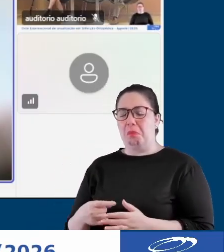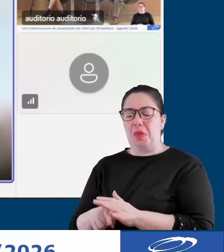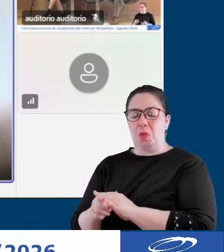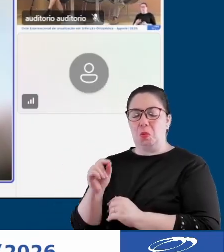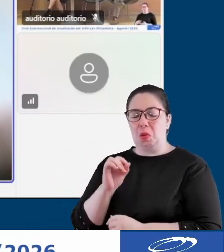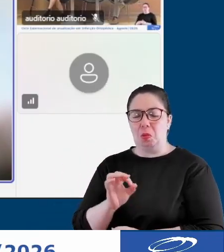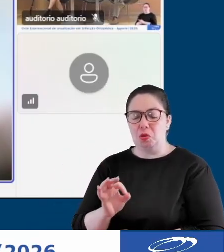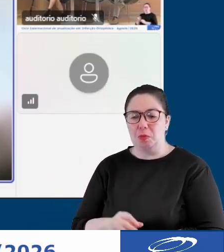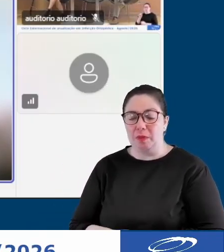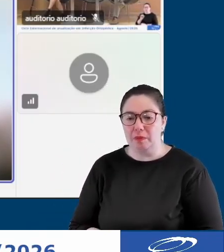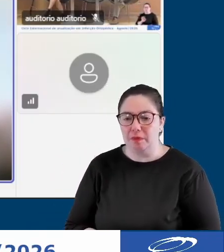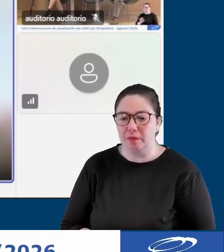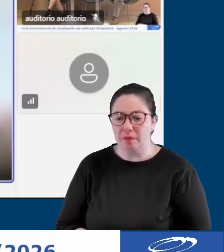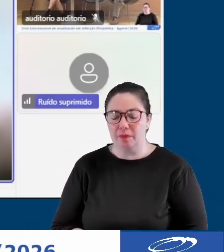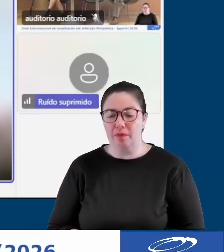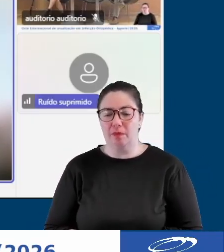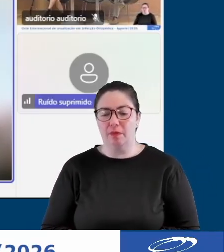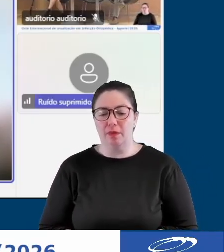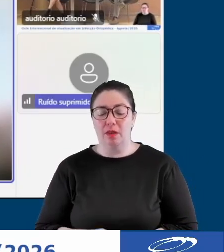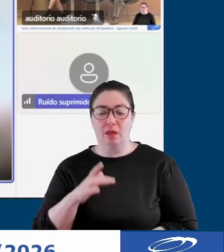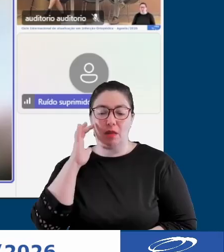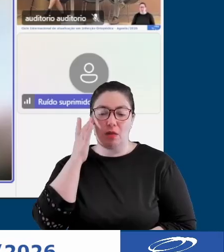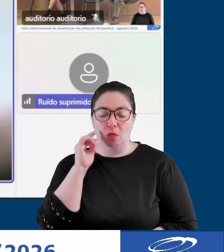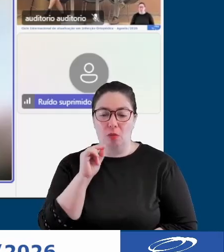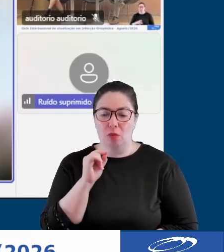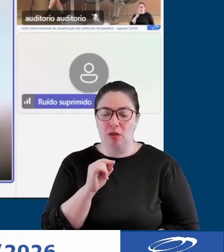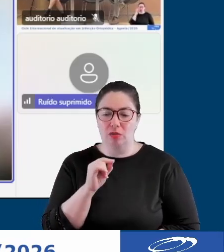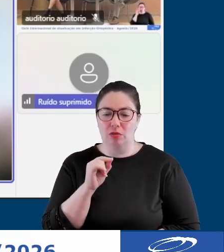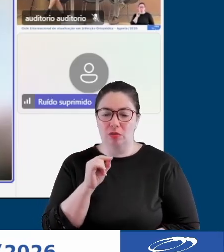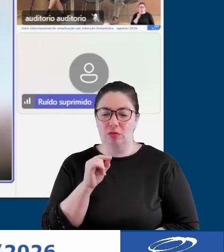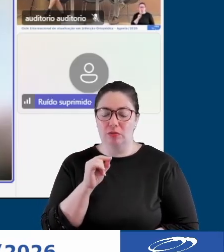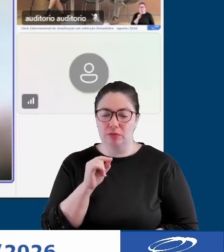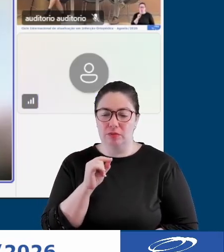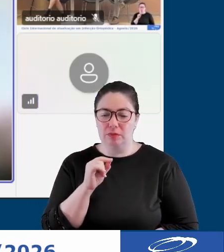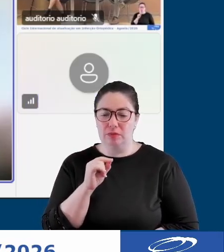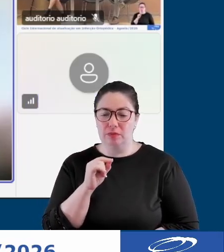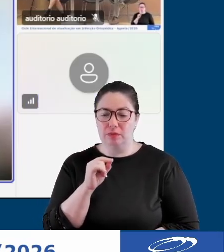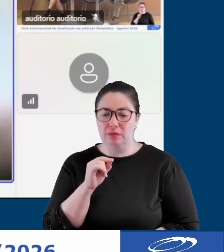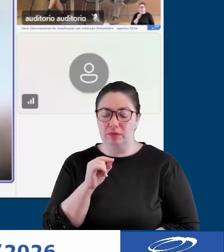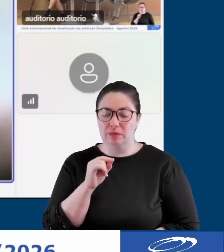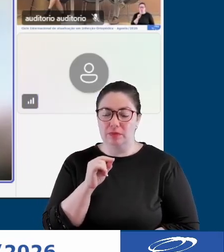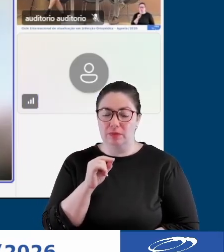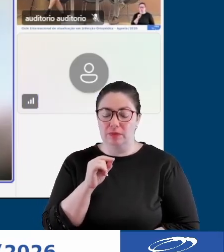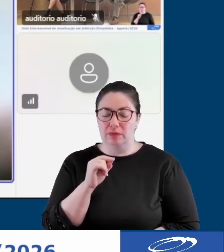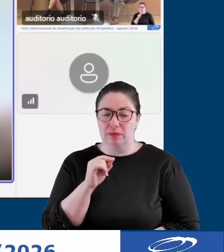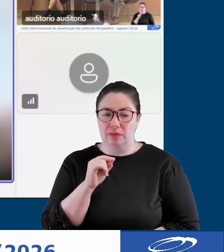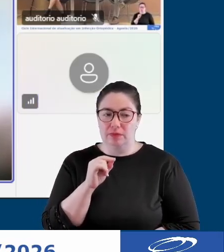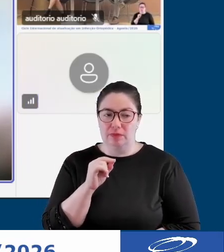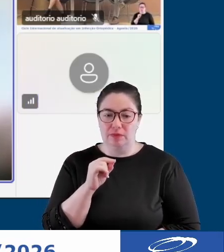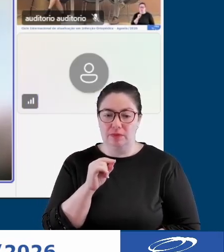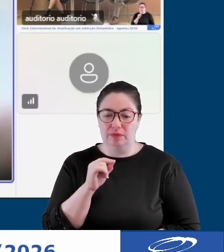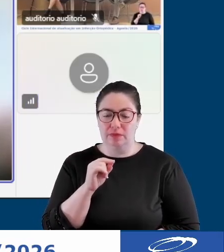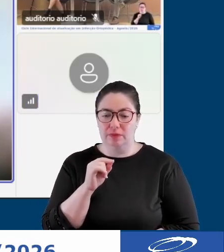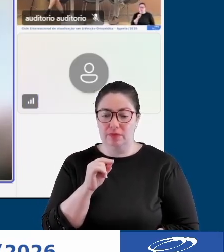is 20 kilodaltons. So it only allows for certain fraction of molecules to pass. And since we